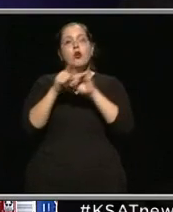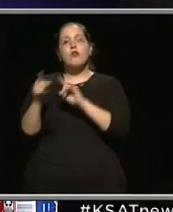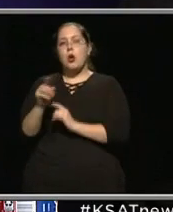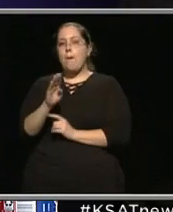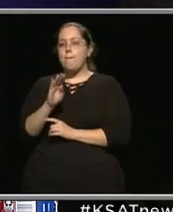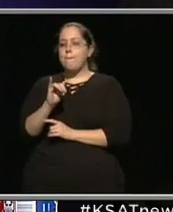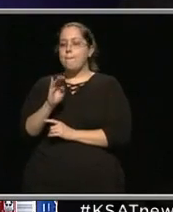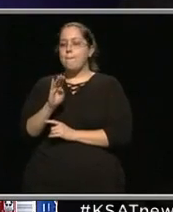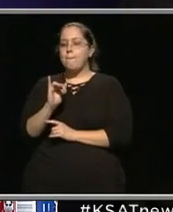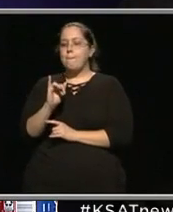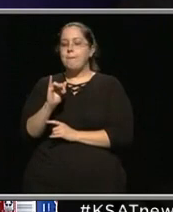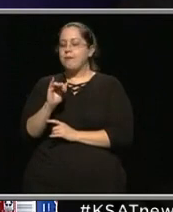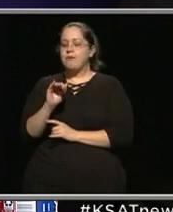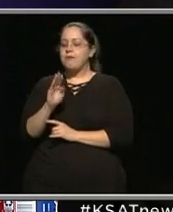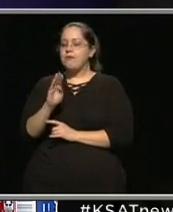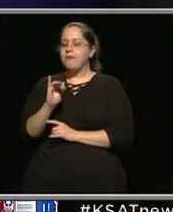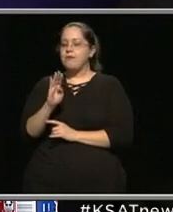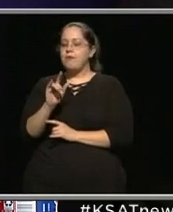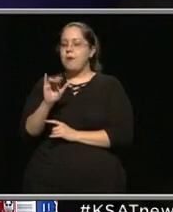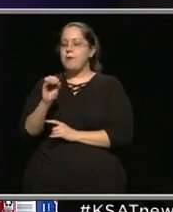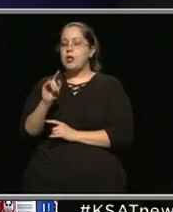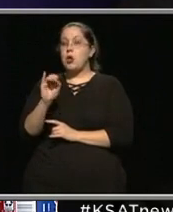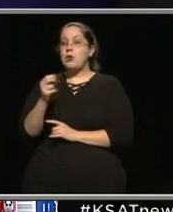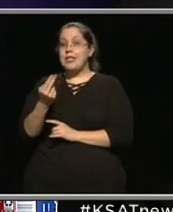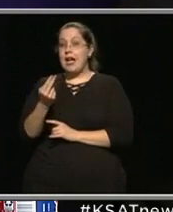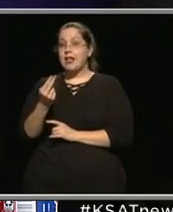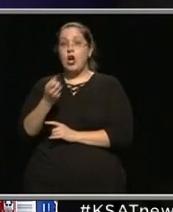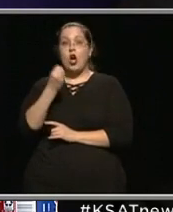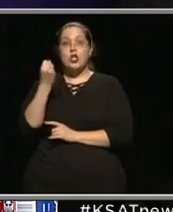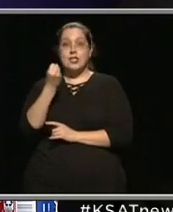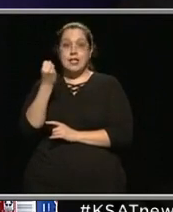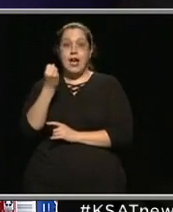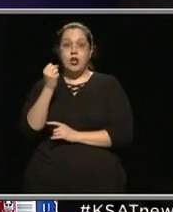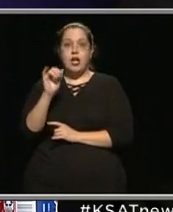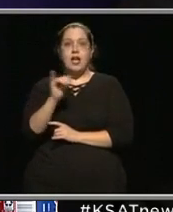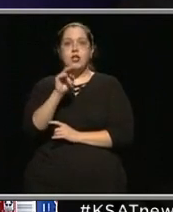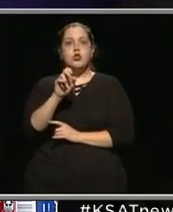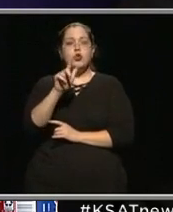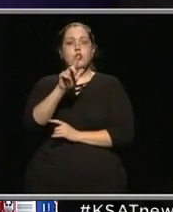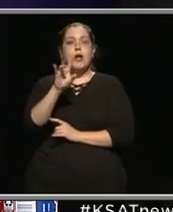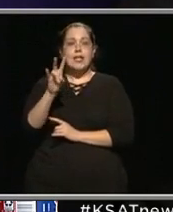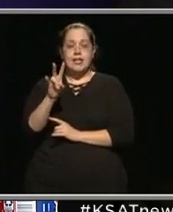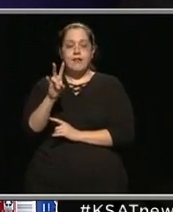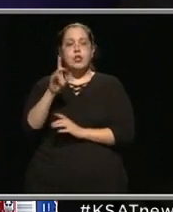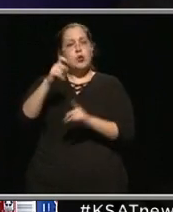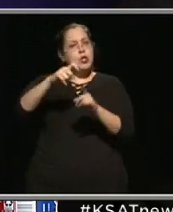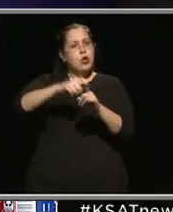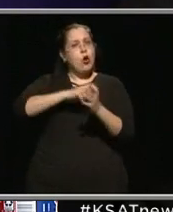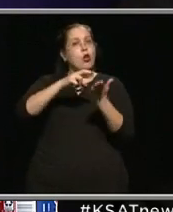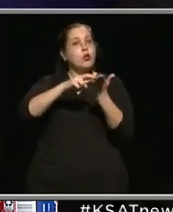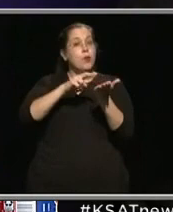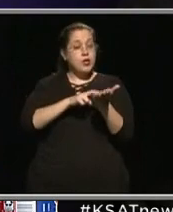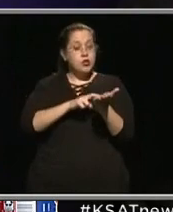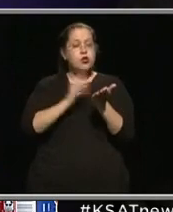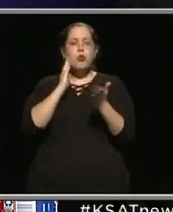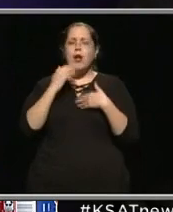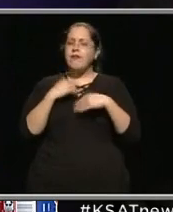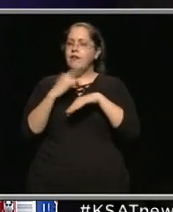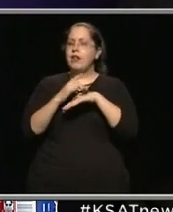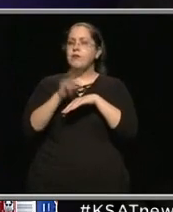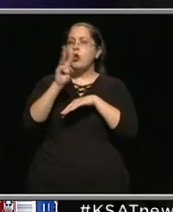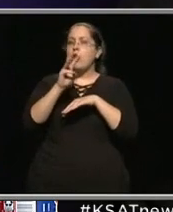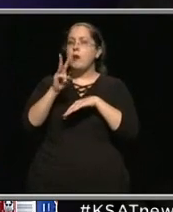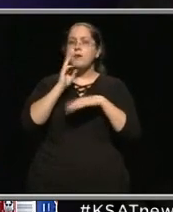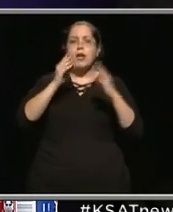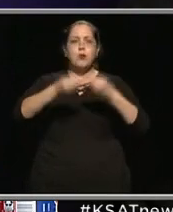Bibliotech Saturday, June the 27th from 9:30 to 2:30. And you just need to call the registry. We'll have it on our website. We'll get the